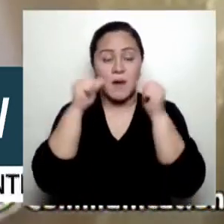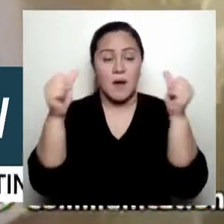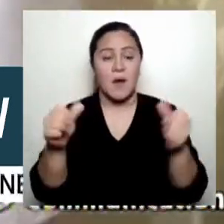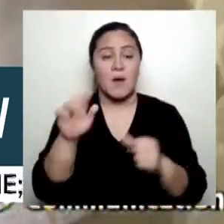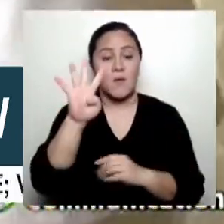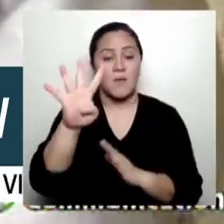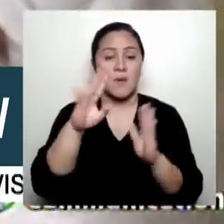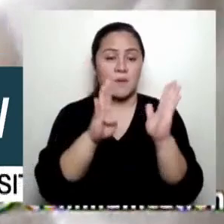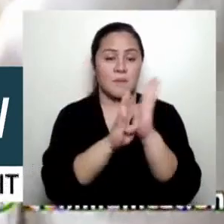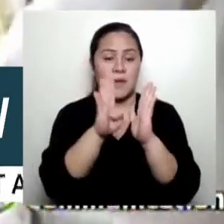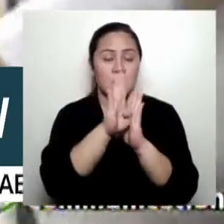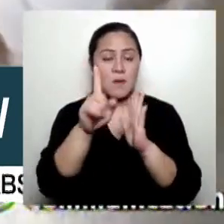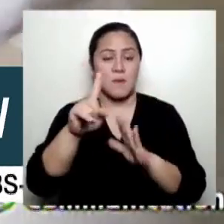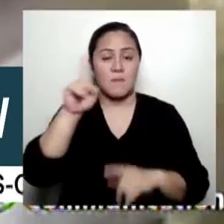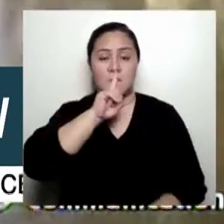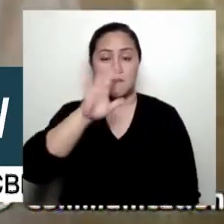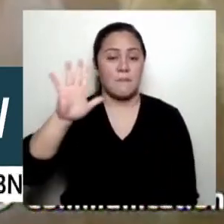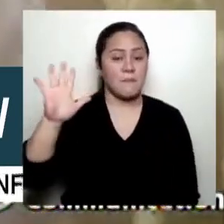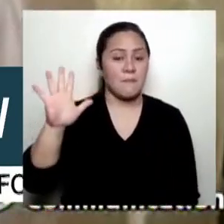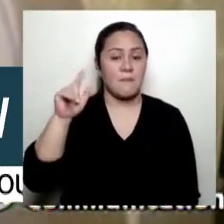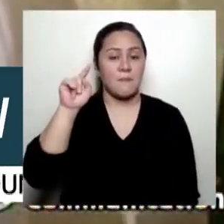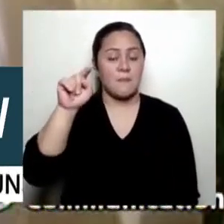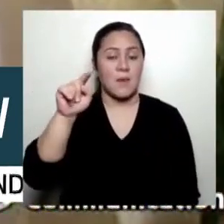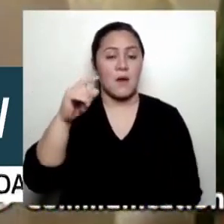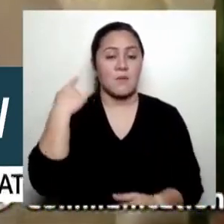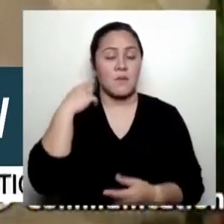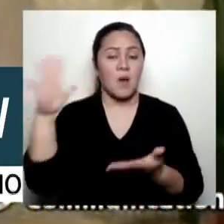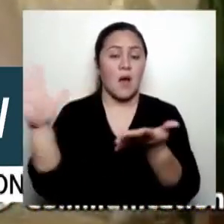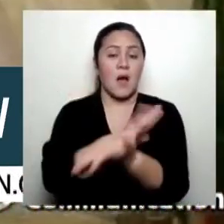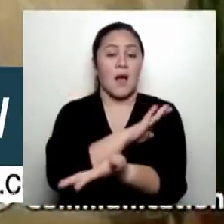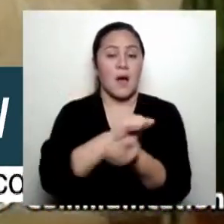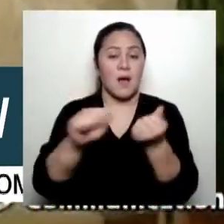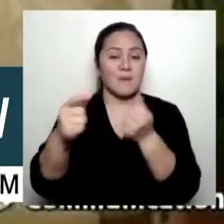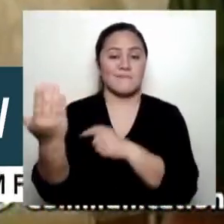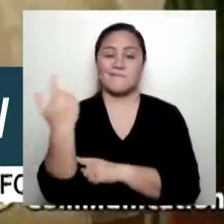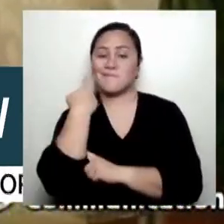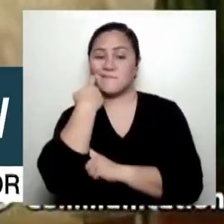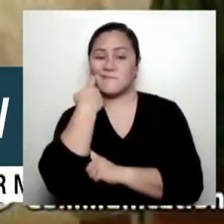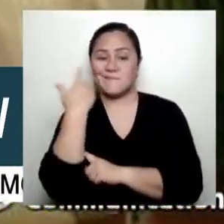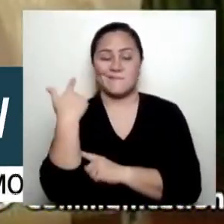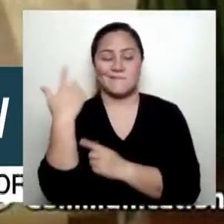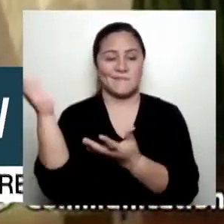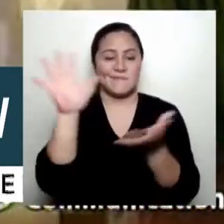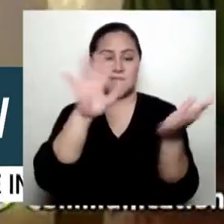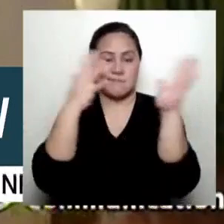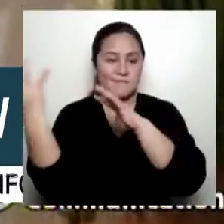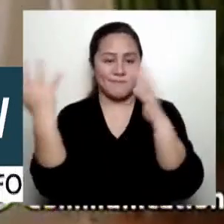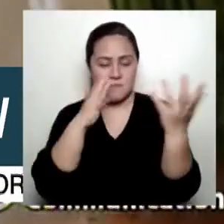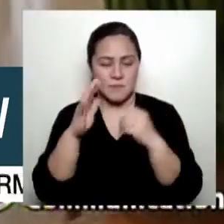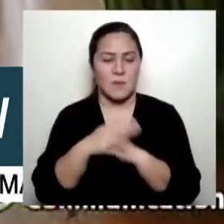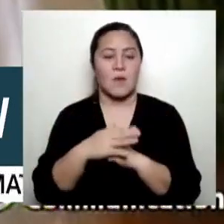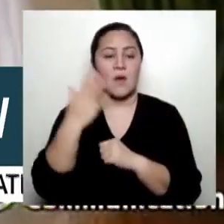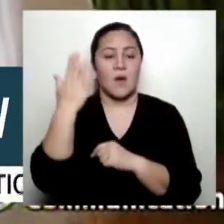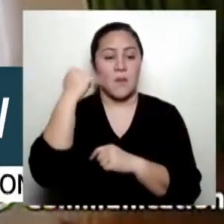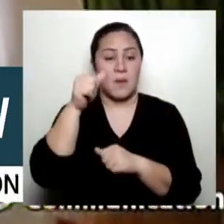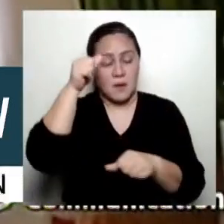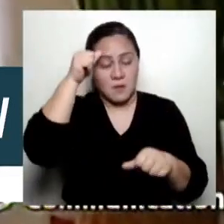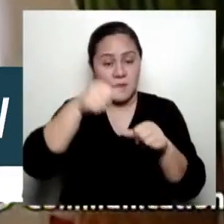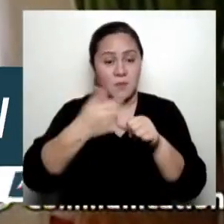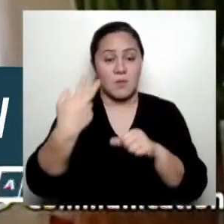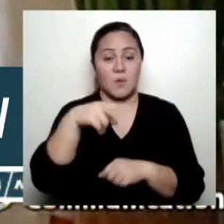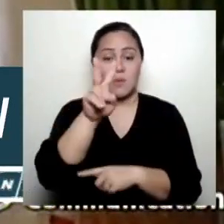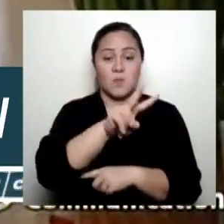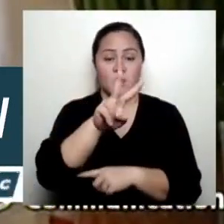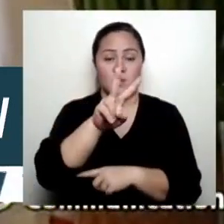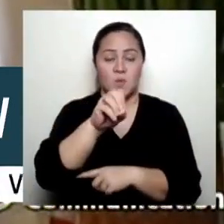pledged by the President to assist victims of Typhoon Odette would be sourced from the 2022 spending plan. President Duterte in his